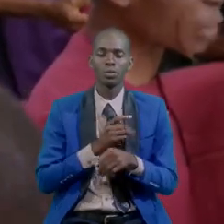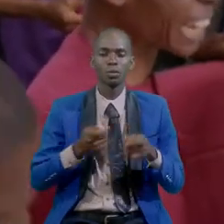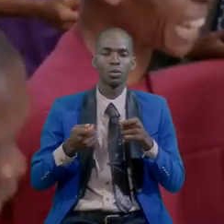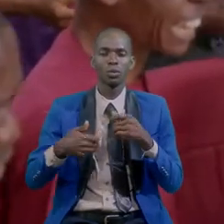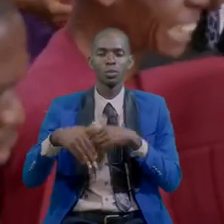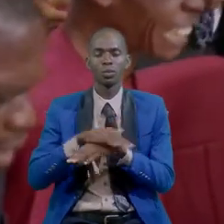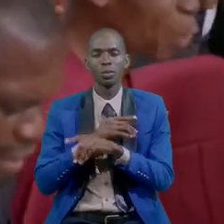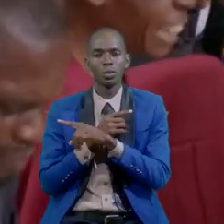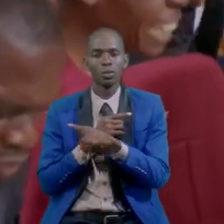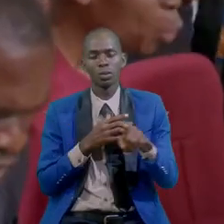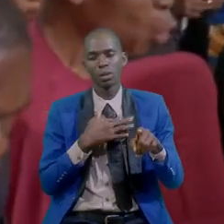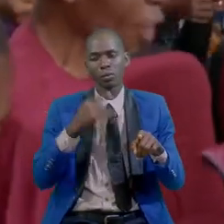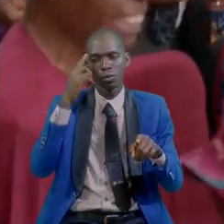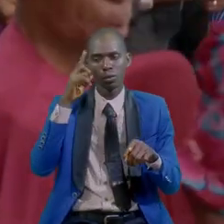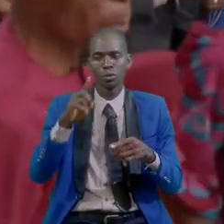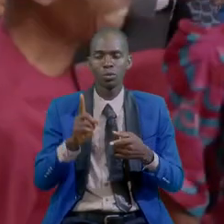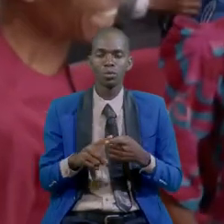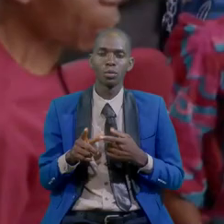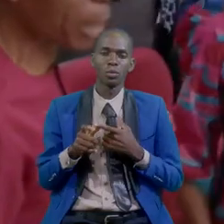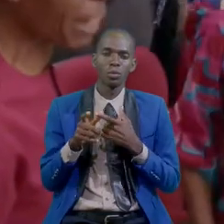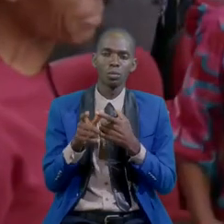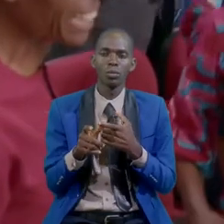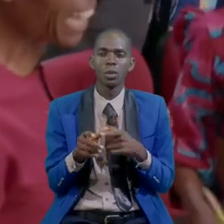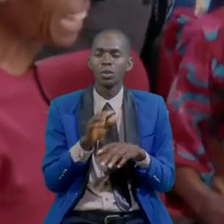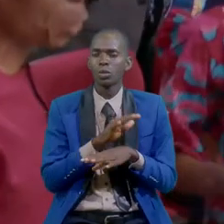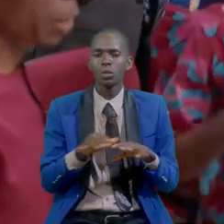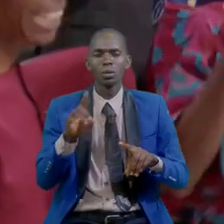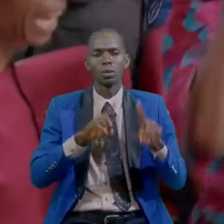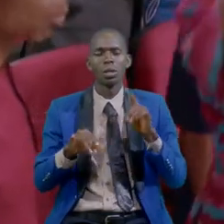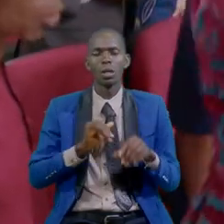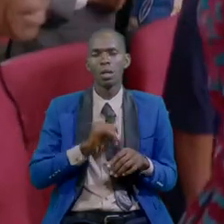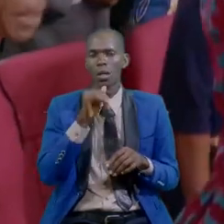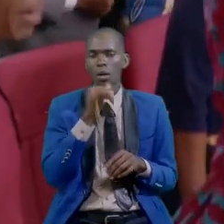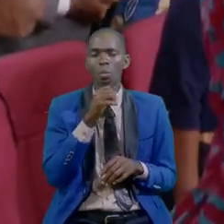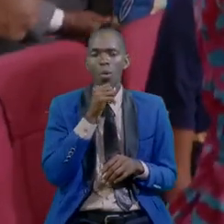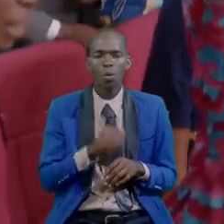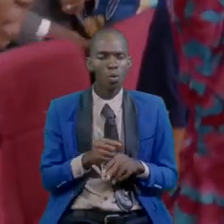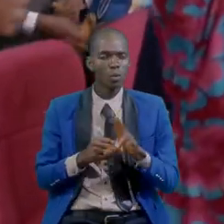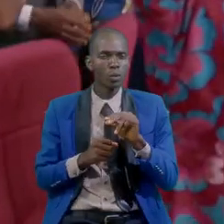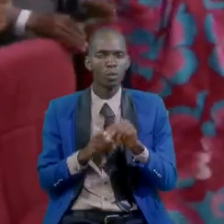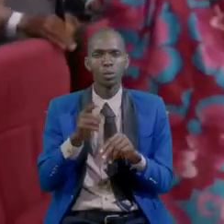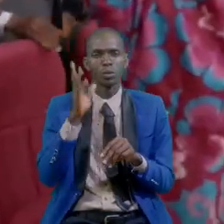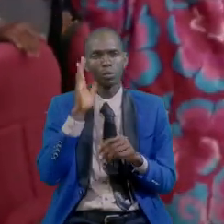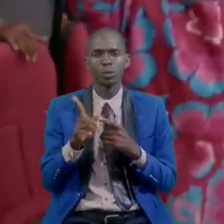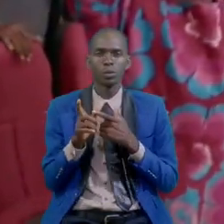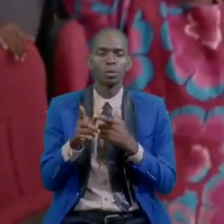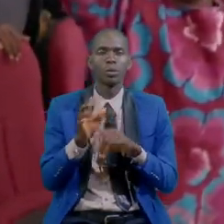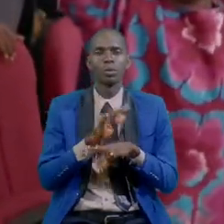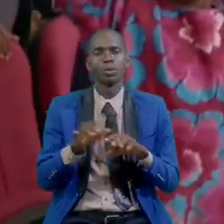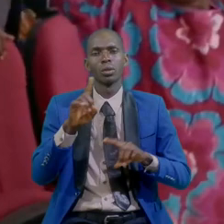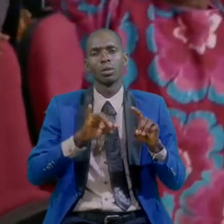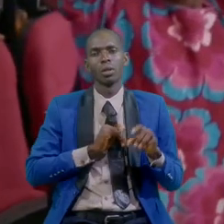to run. Don't say I'm old, you will run. Don't say I'm a woman, you will